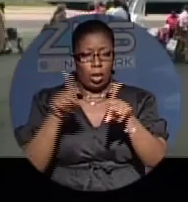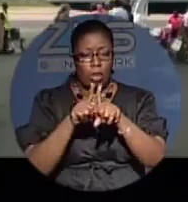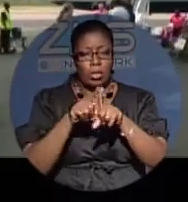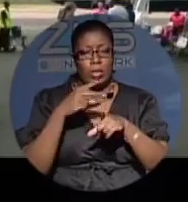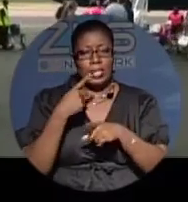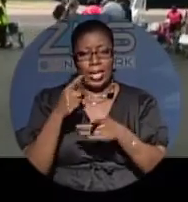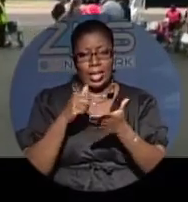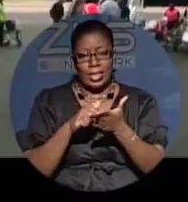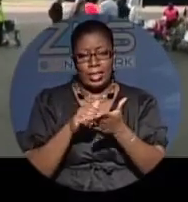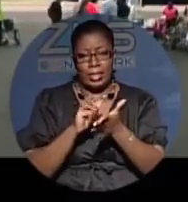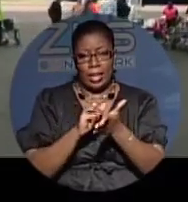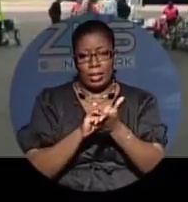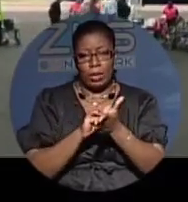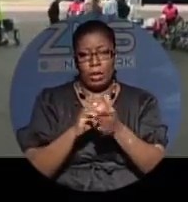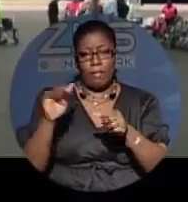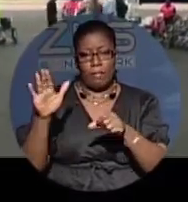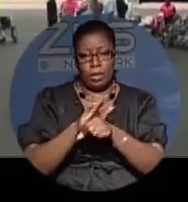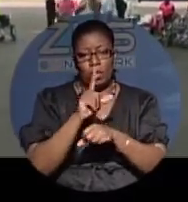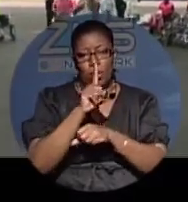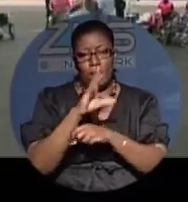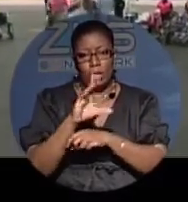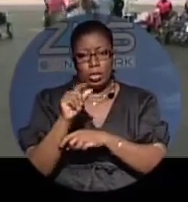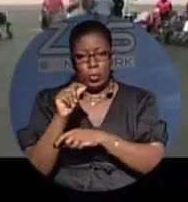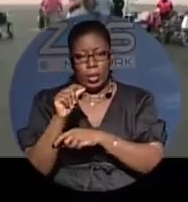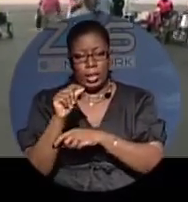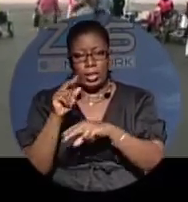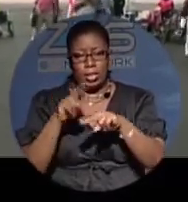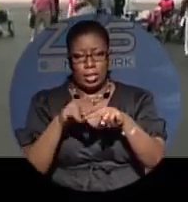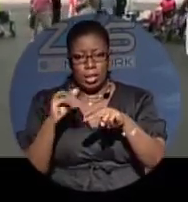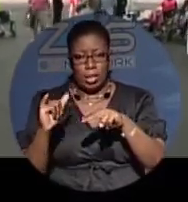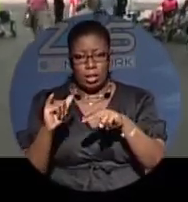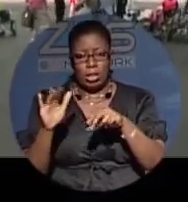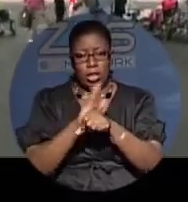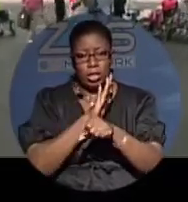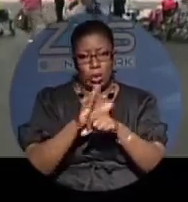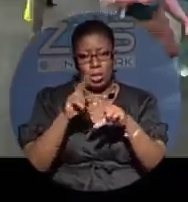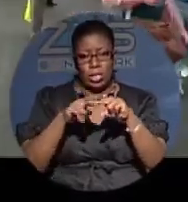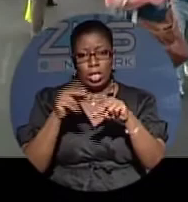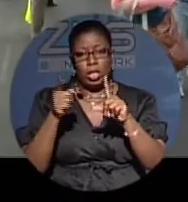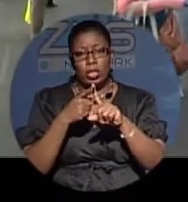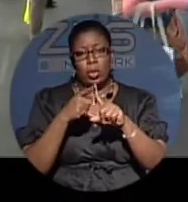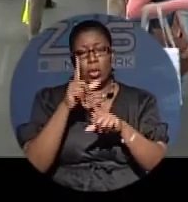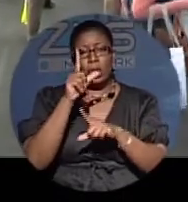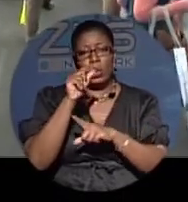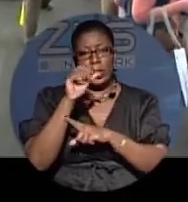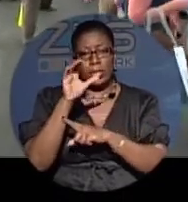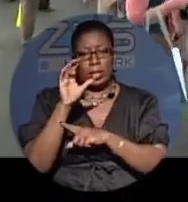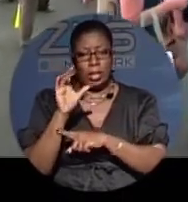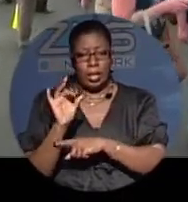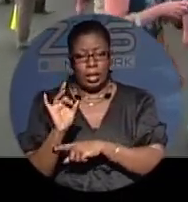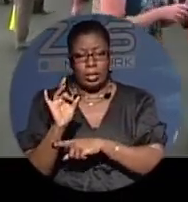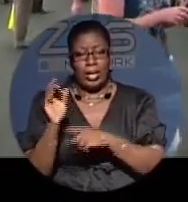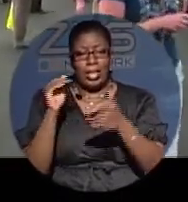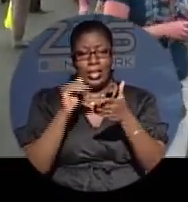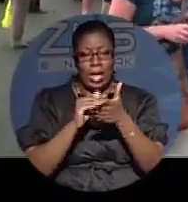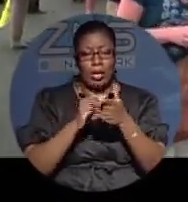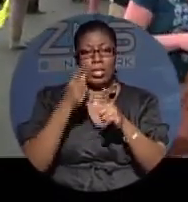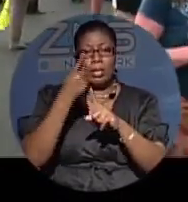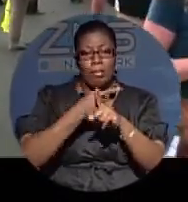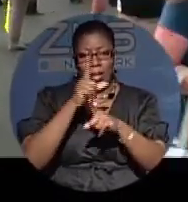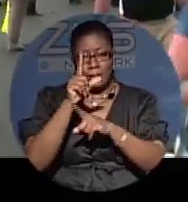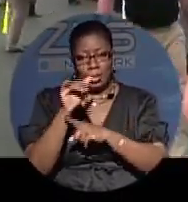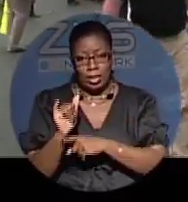they can fill the 100-seater aircraft. It will bring their total seats to the Bahamas to 28,000 monthly. And aside from